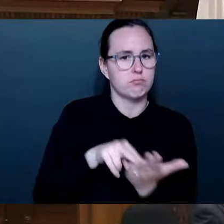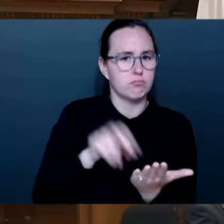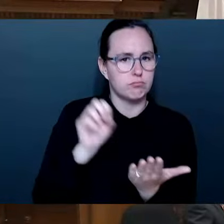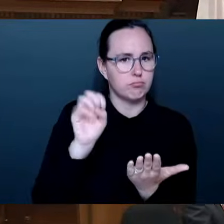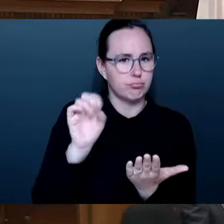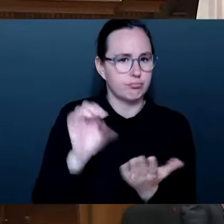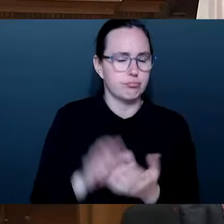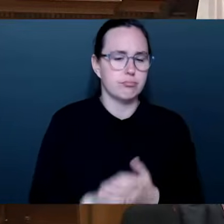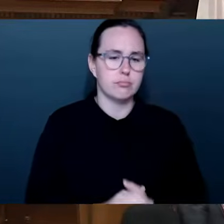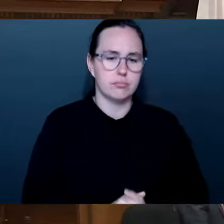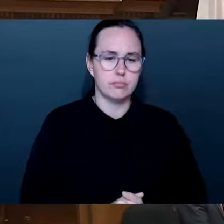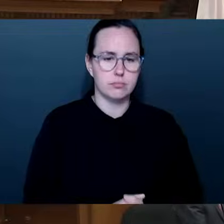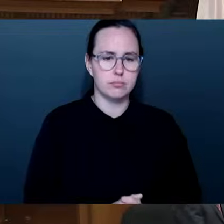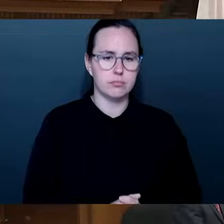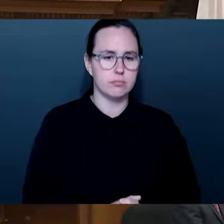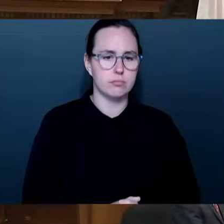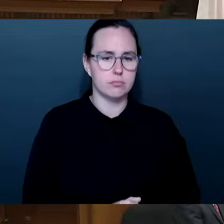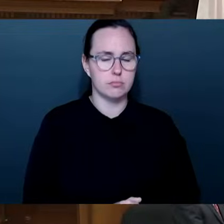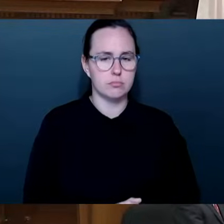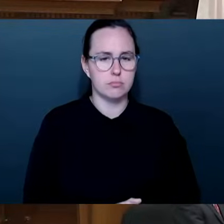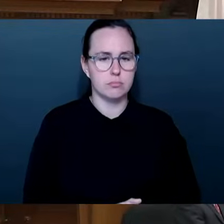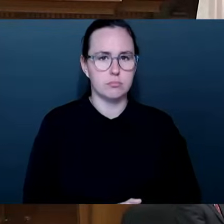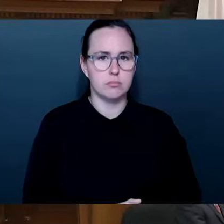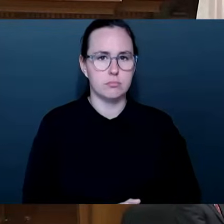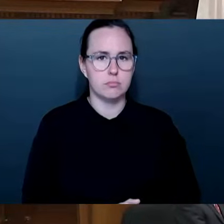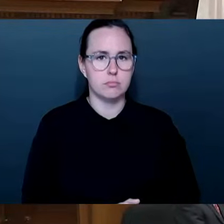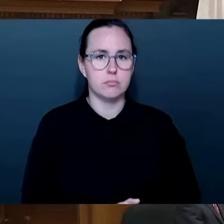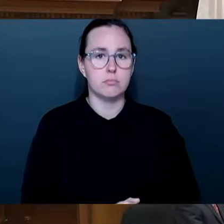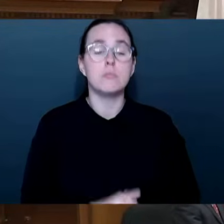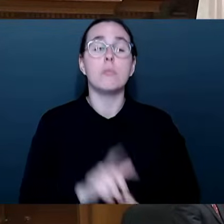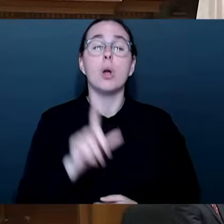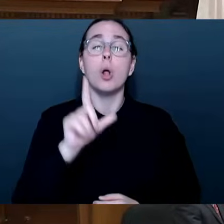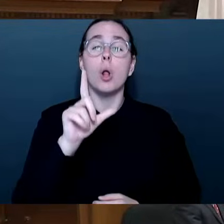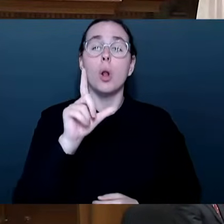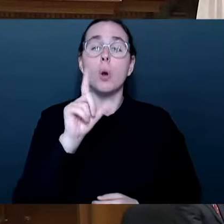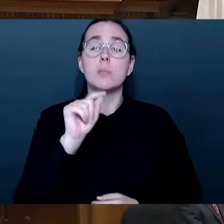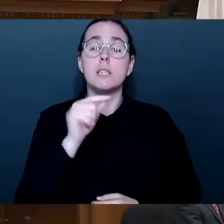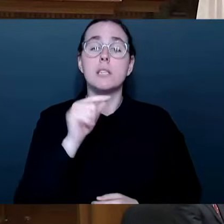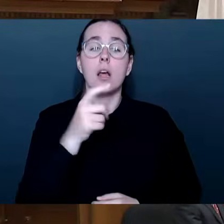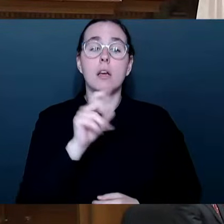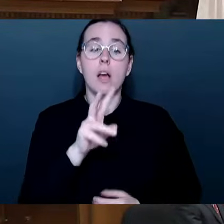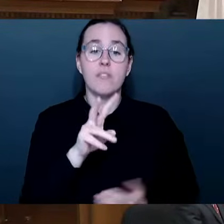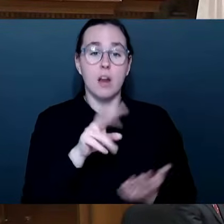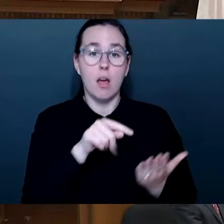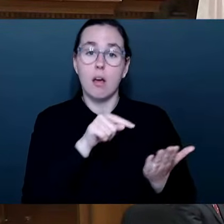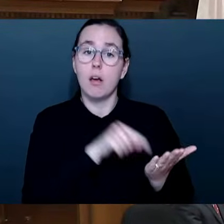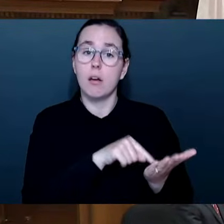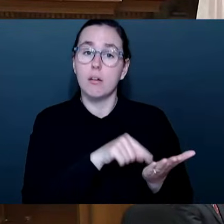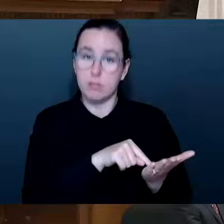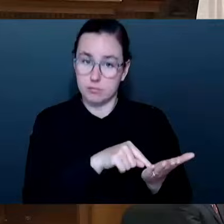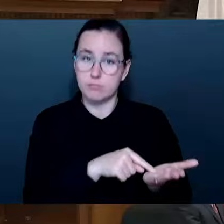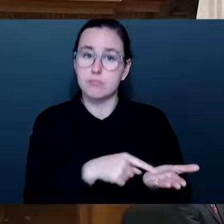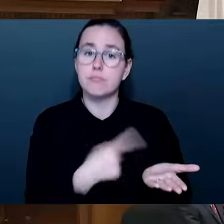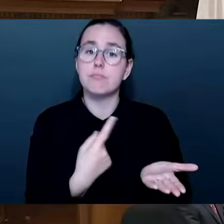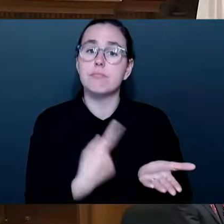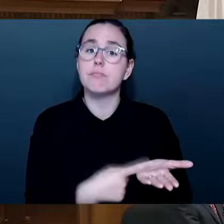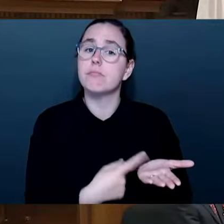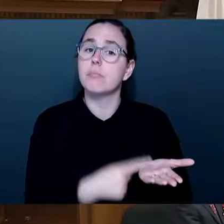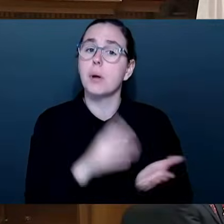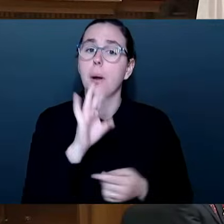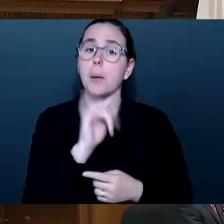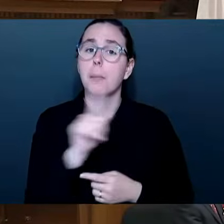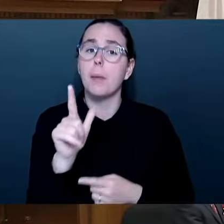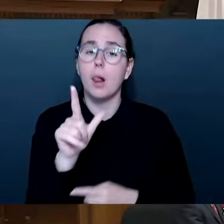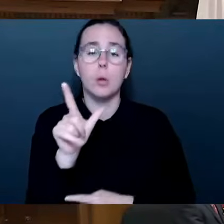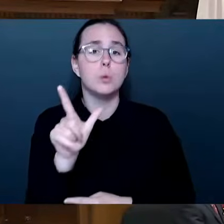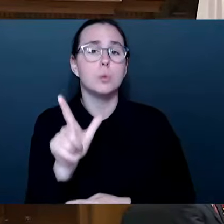Her Honor, the Lieutenant Governor transmits herewith Bill 28, Business Practices and Consumer Amendment Act Number